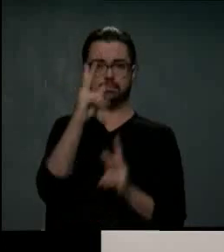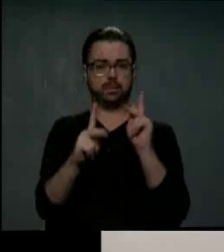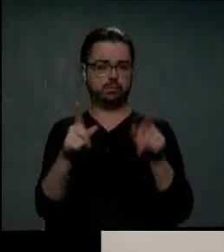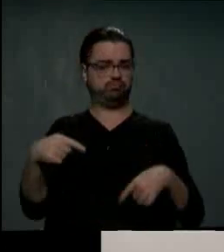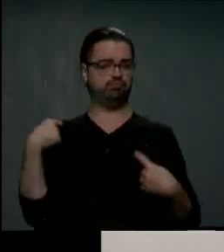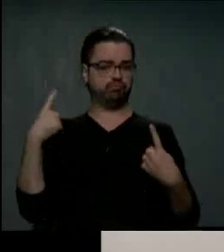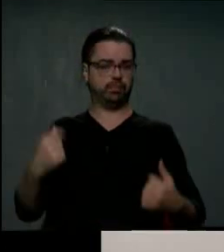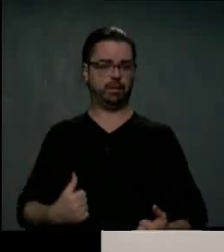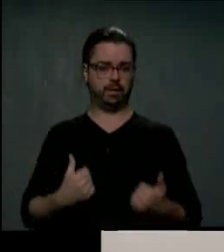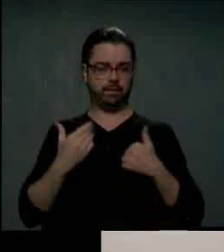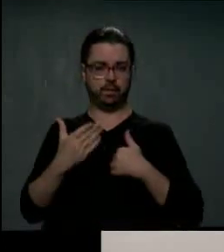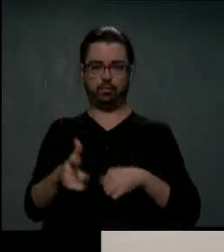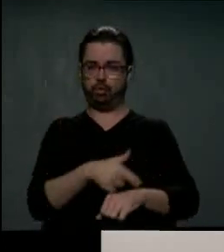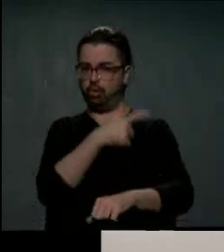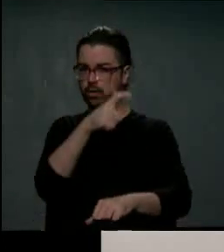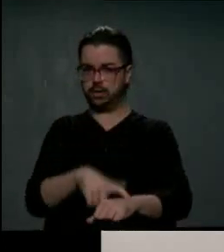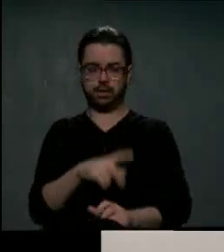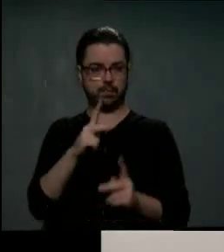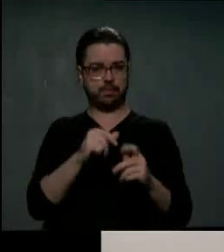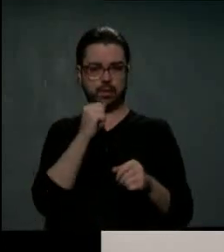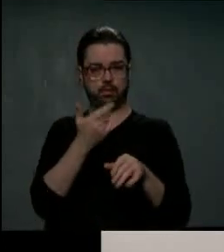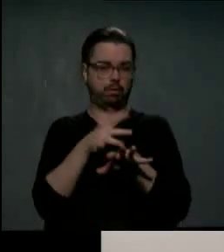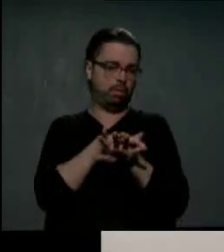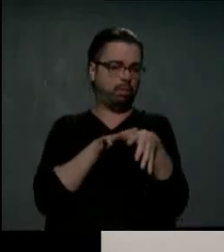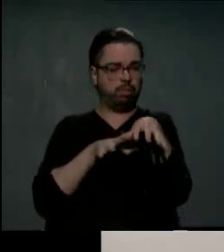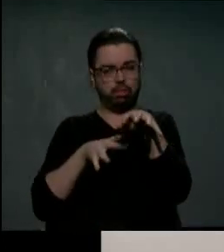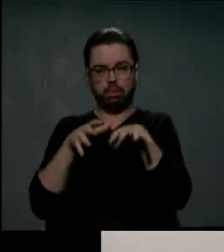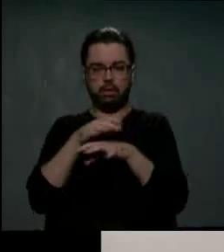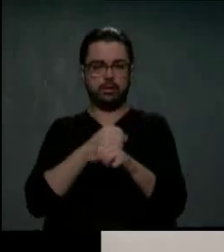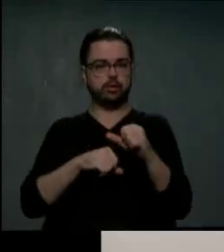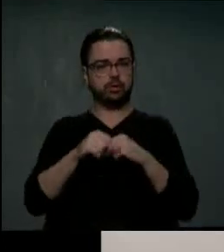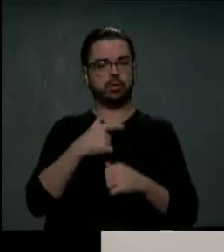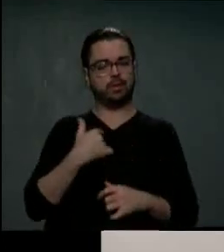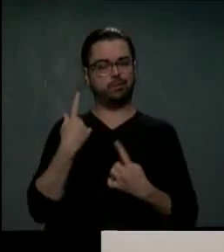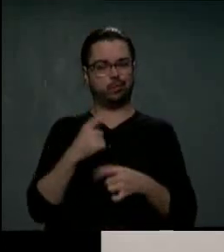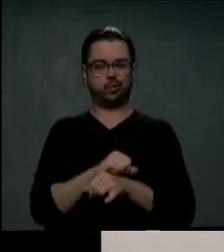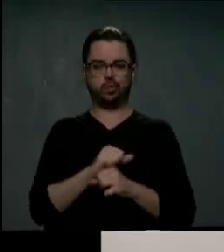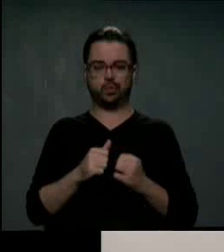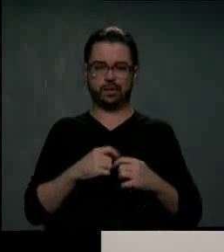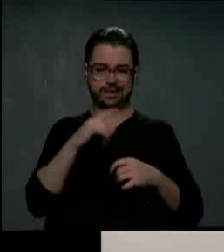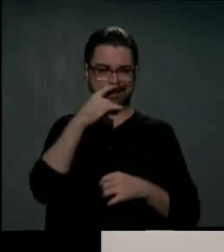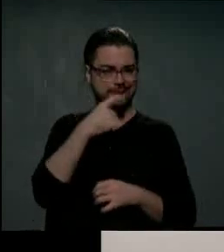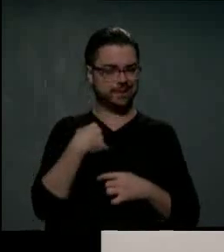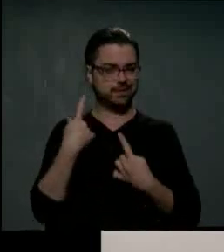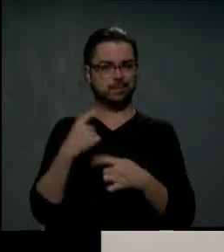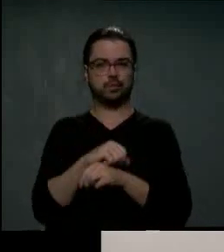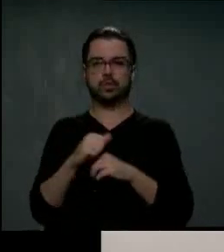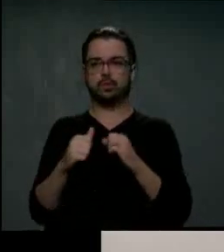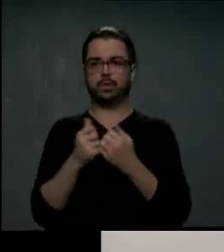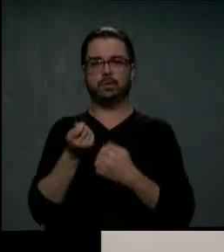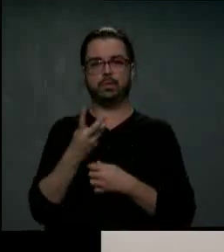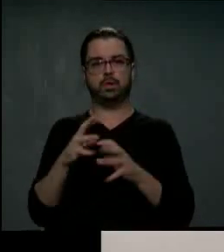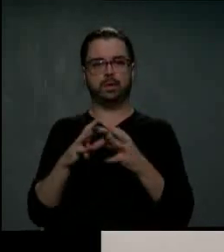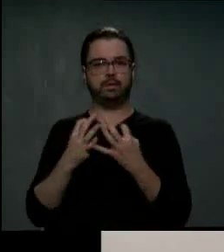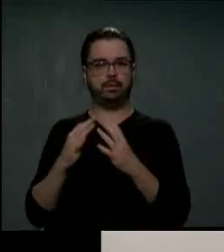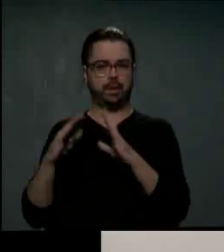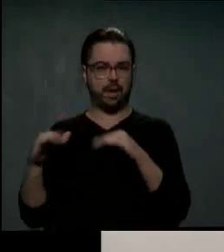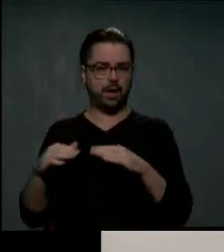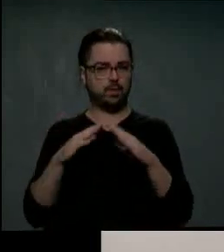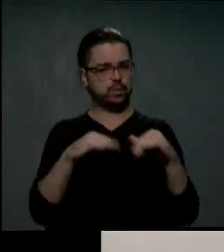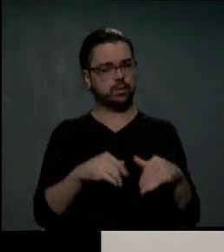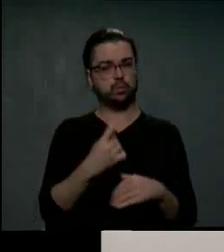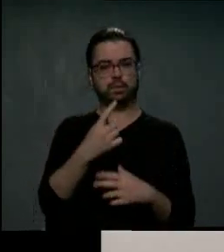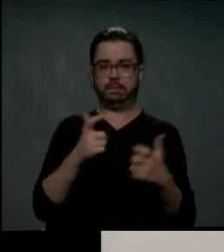time. People are not on top of each other. So I told you I worked with kids. I worked in multifamily housing. One of the big issues